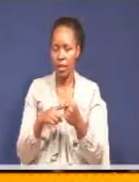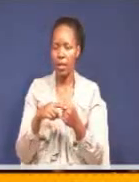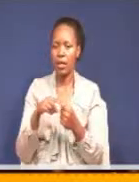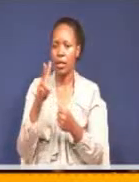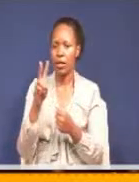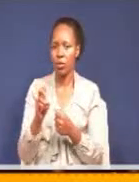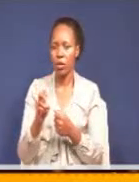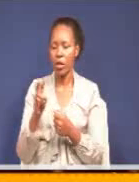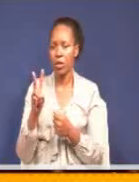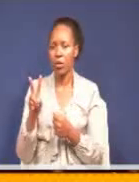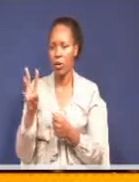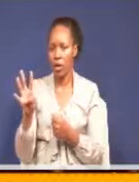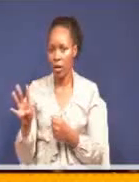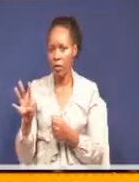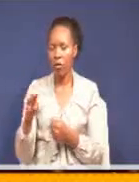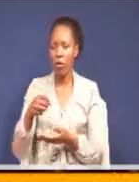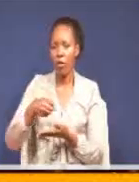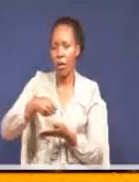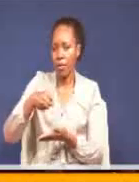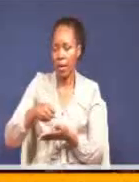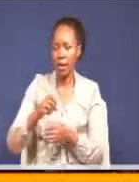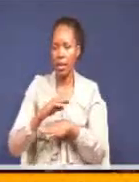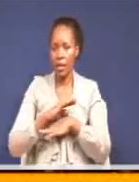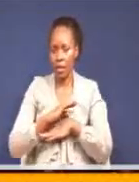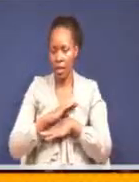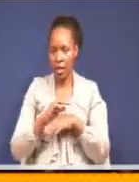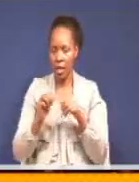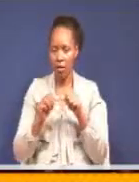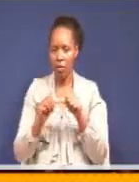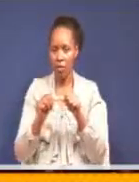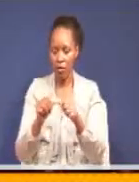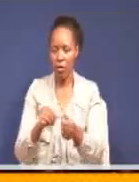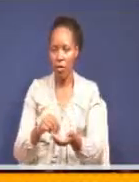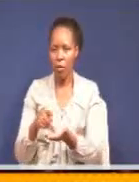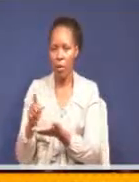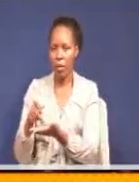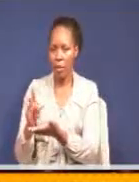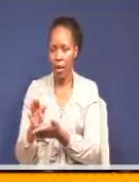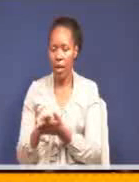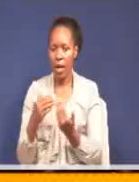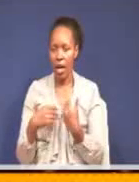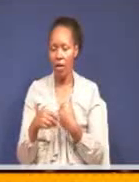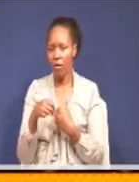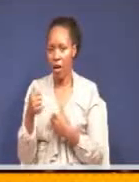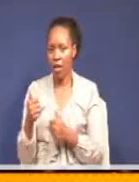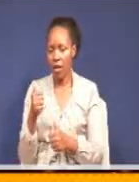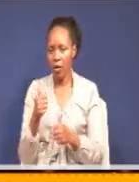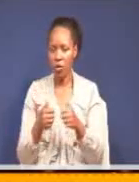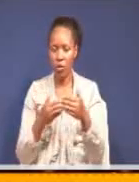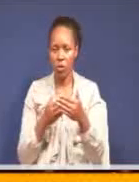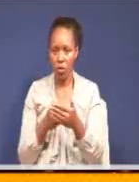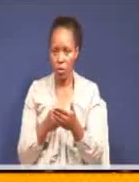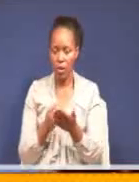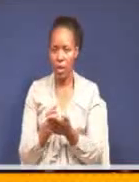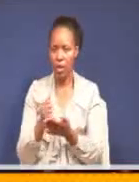adequate budgetary provision and sustained disbursements. Some roads have been pending, like the one of Tharaka Nithi from 2016.